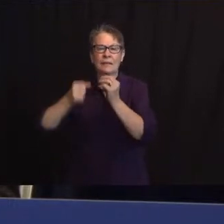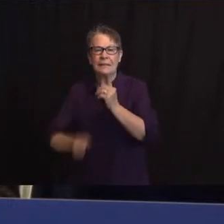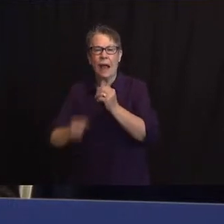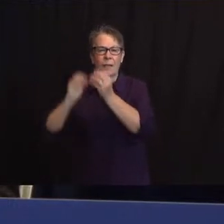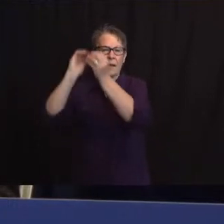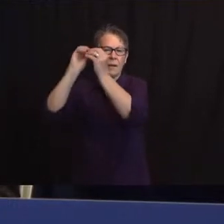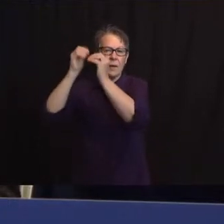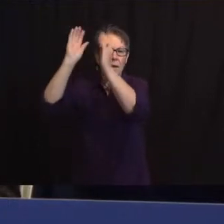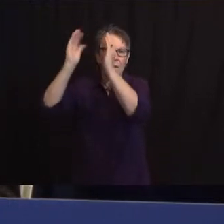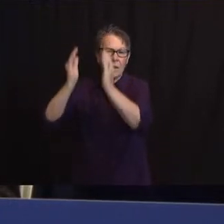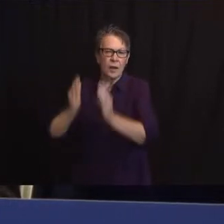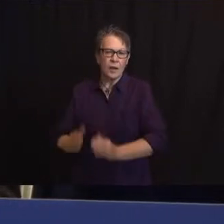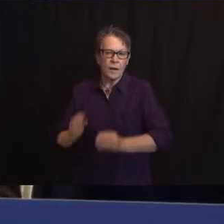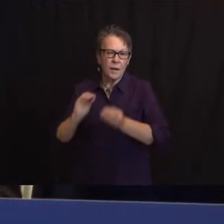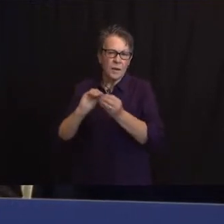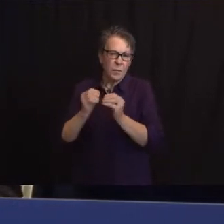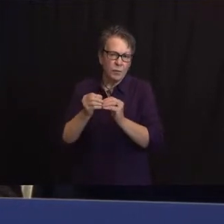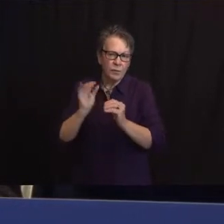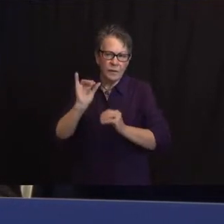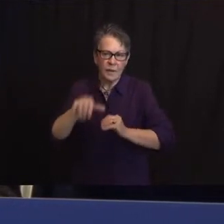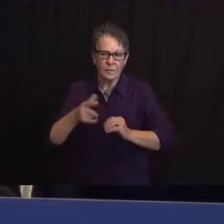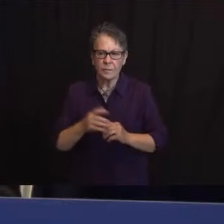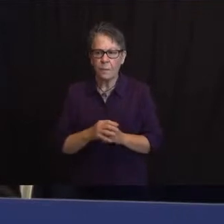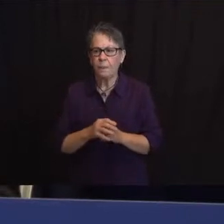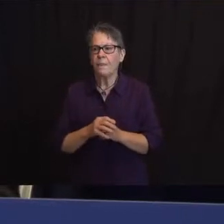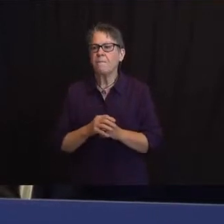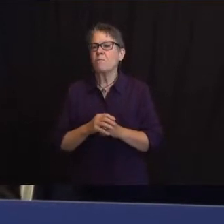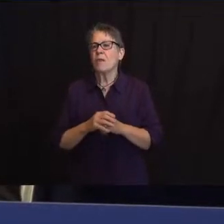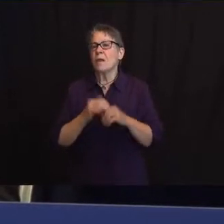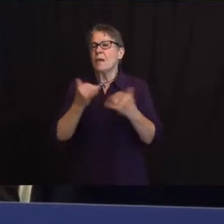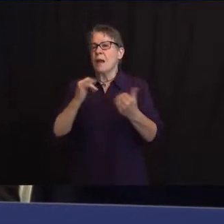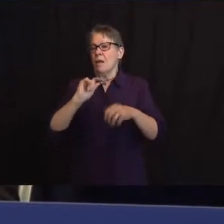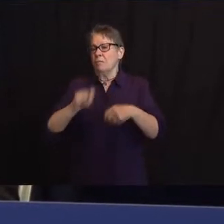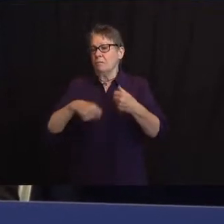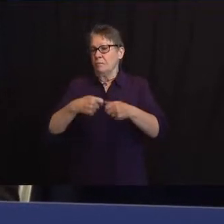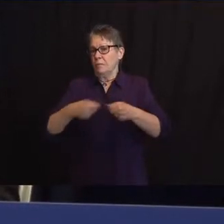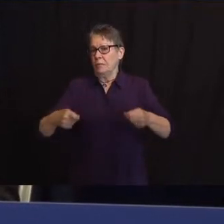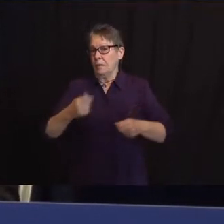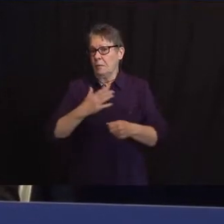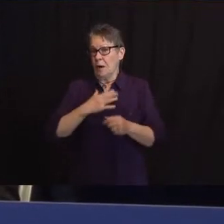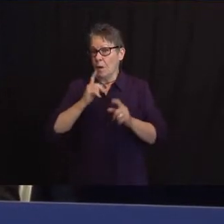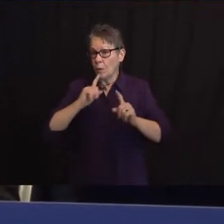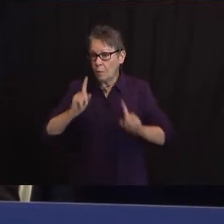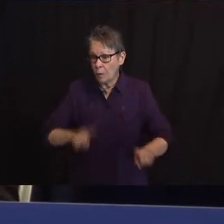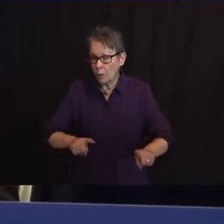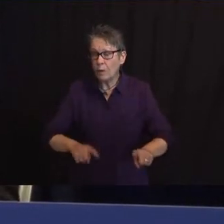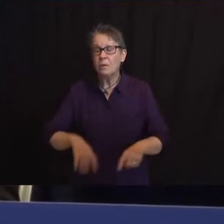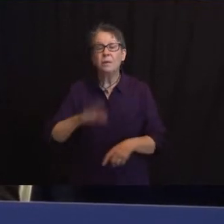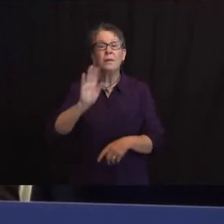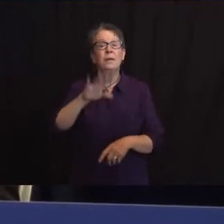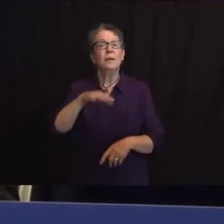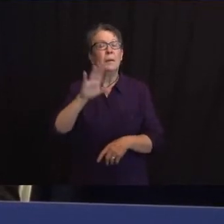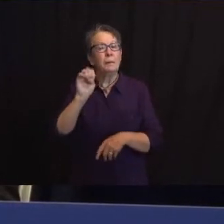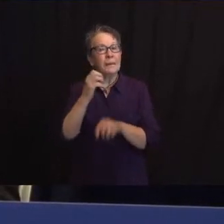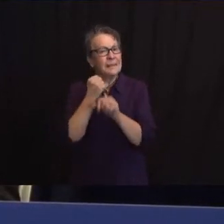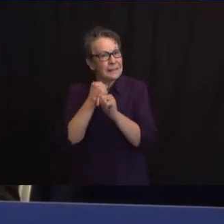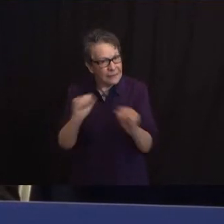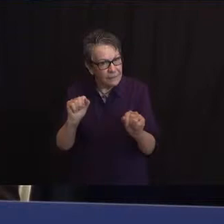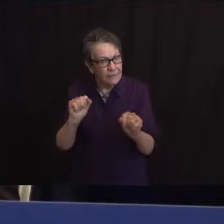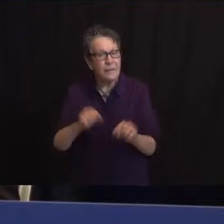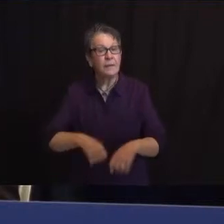Please stay safe, continue to mask up, maintain social distance, stay home when you're sick, get